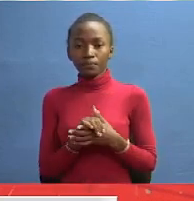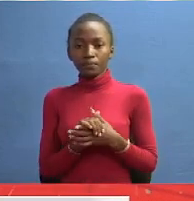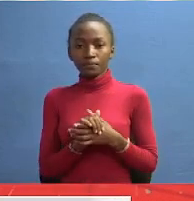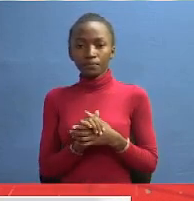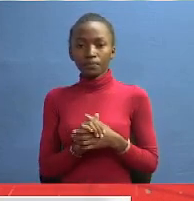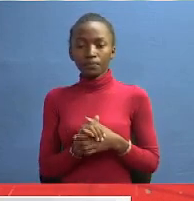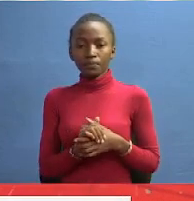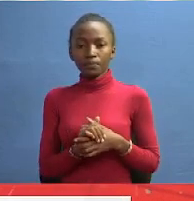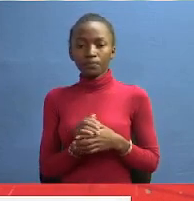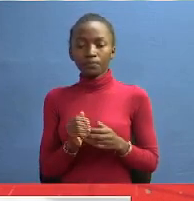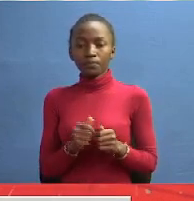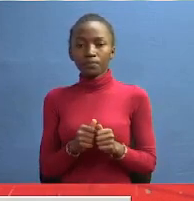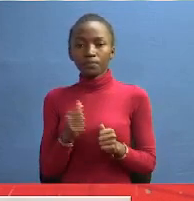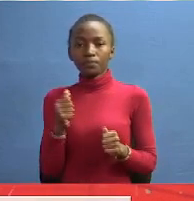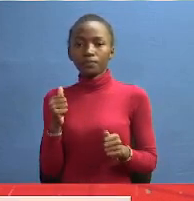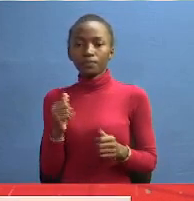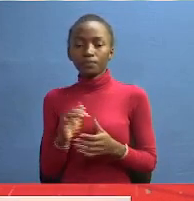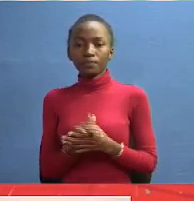basically not be